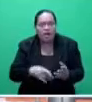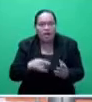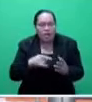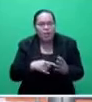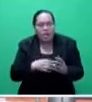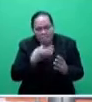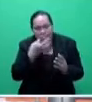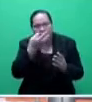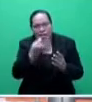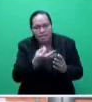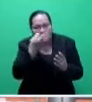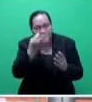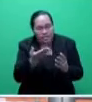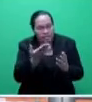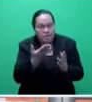proposes that we